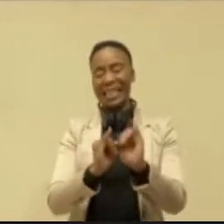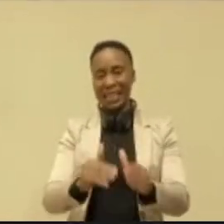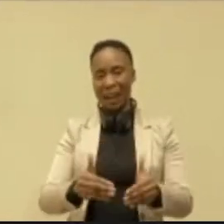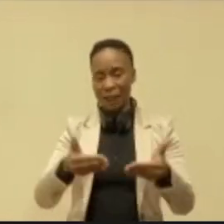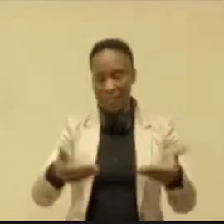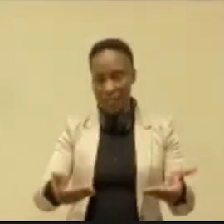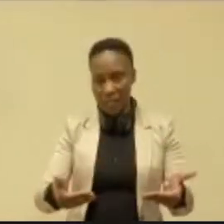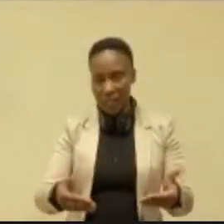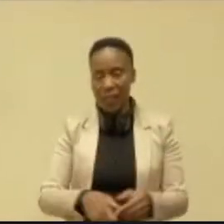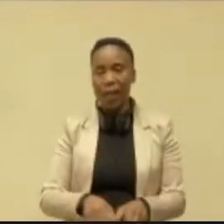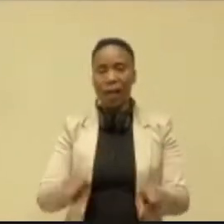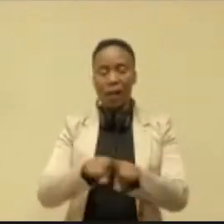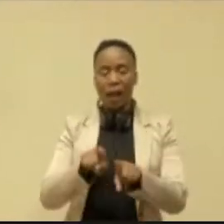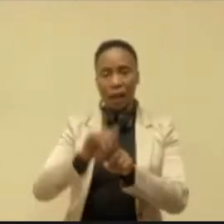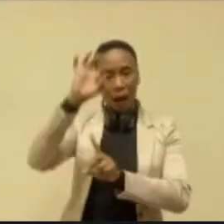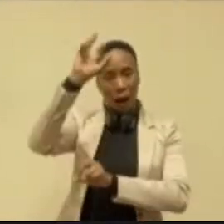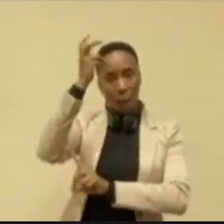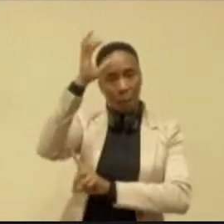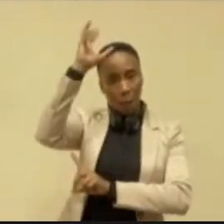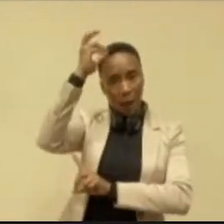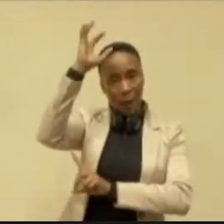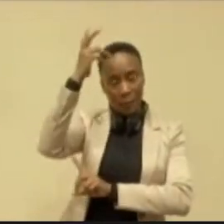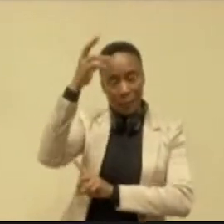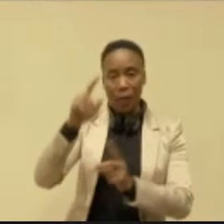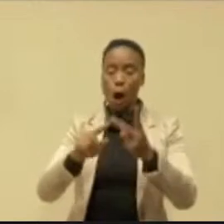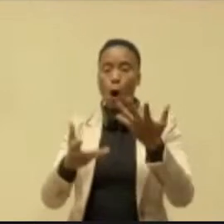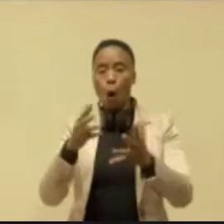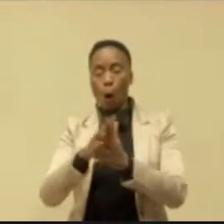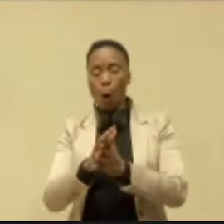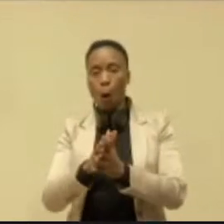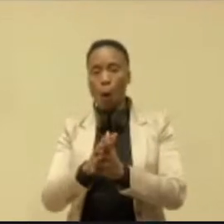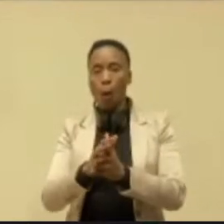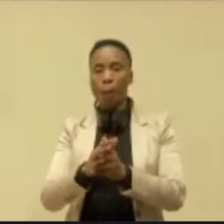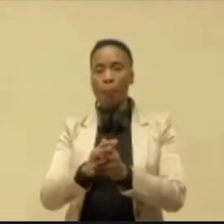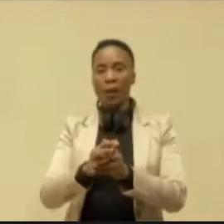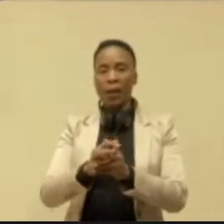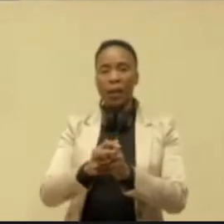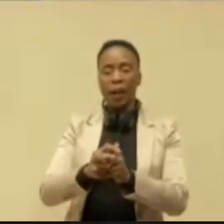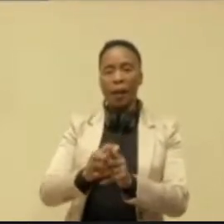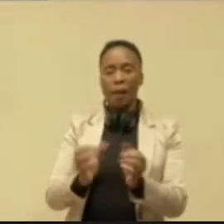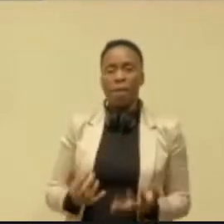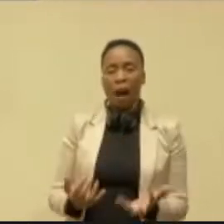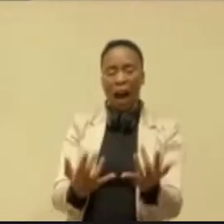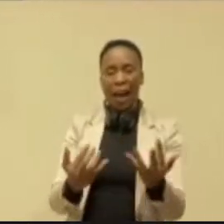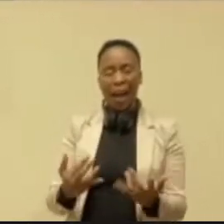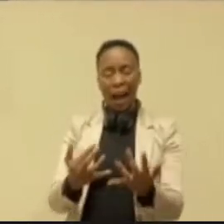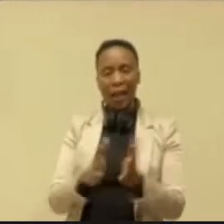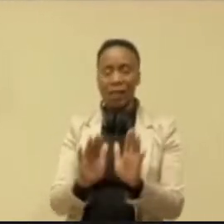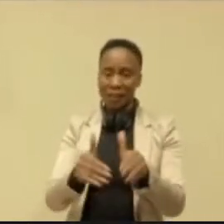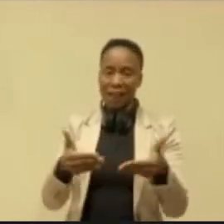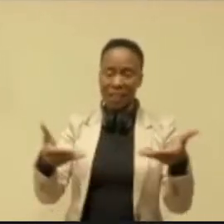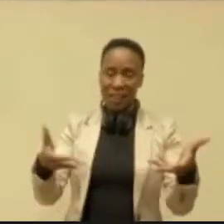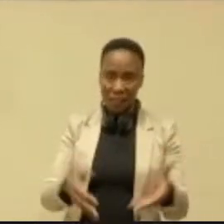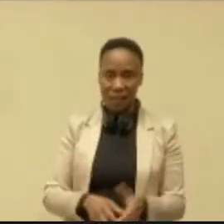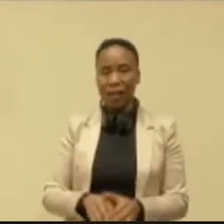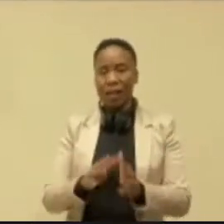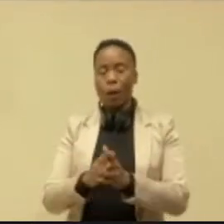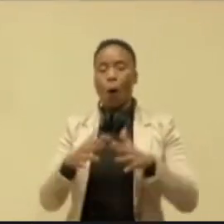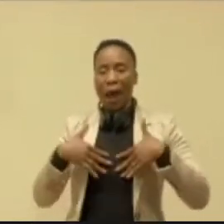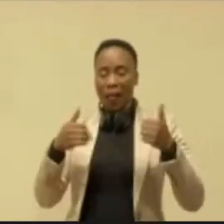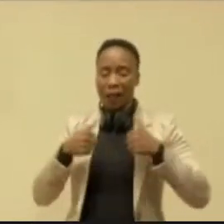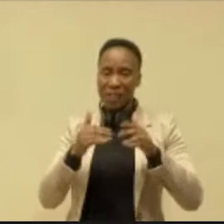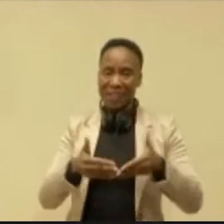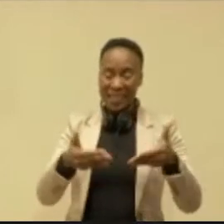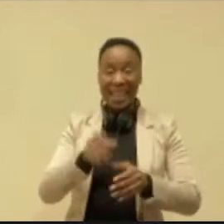traditionally the ambula the fire engines and all that fire services and health services